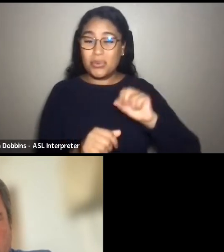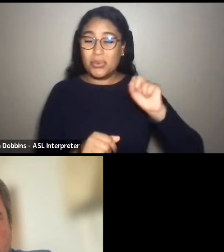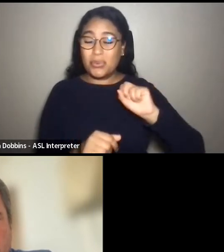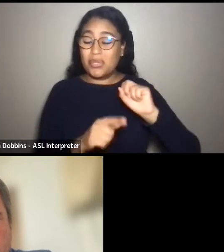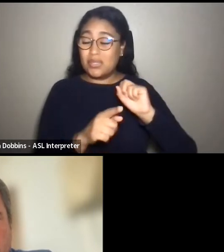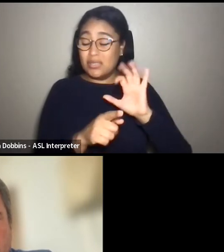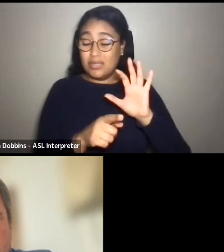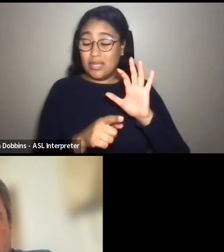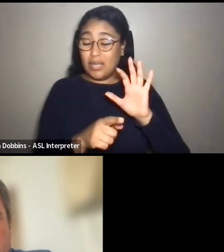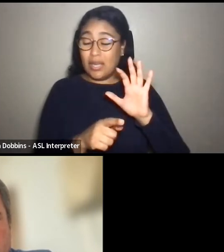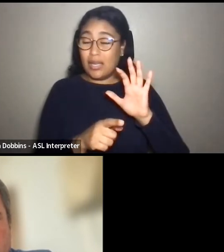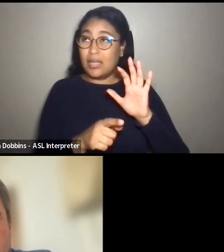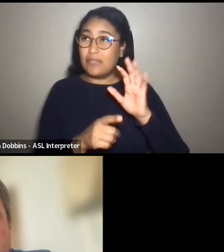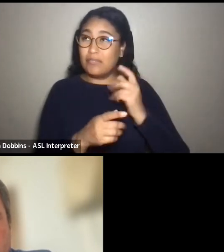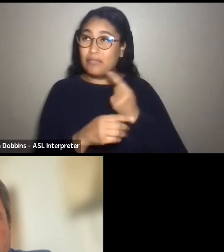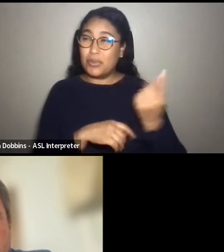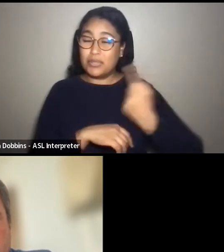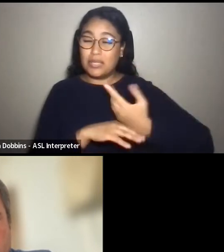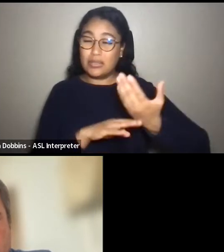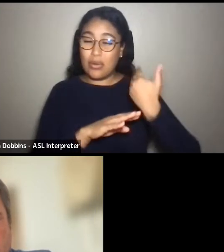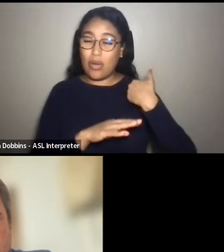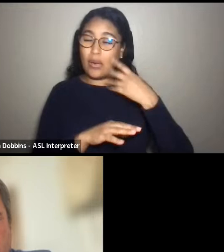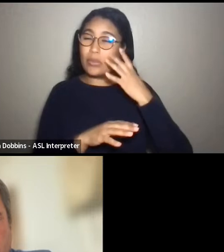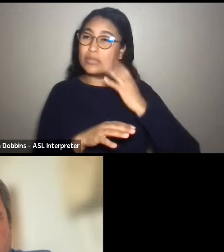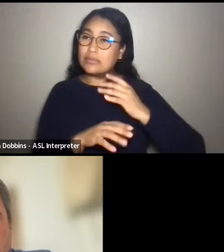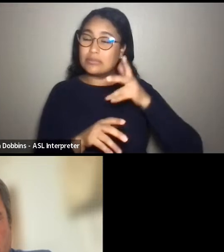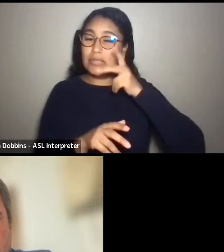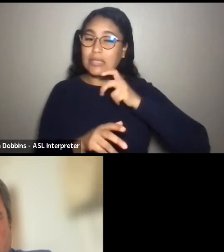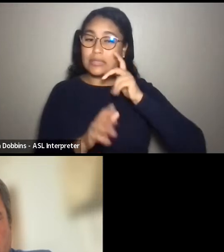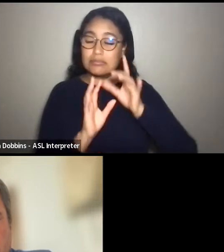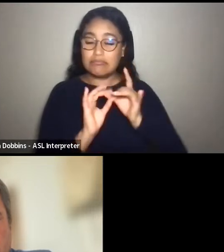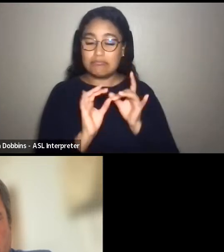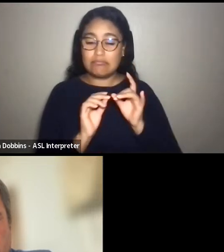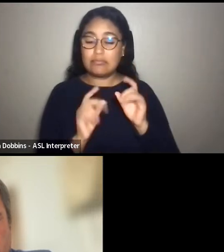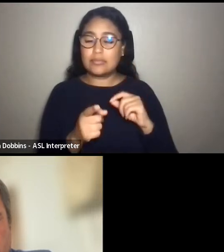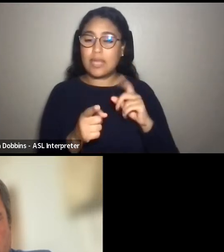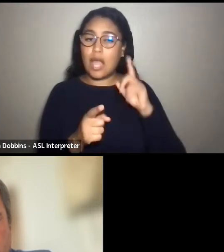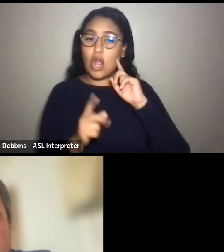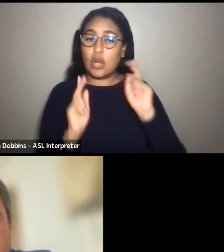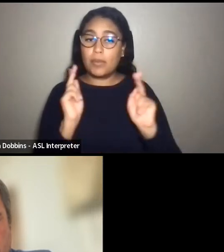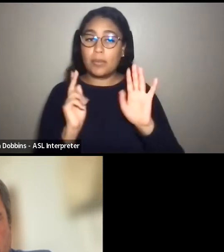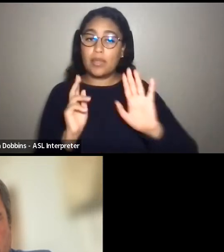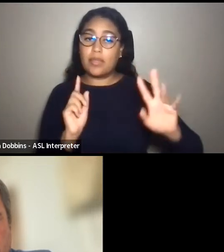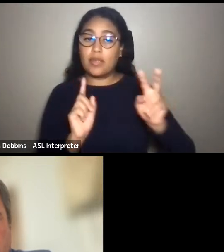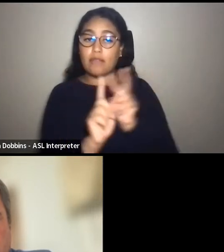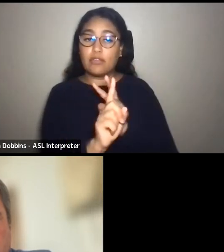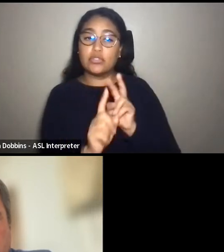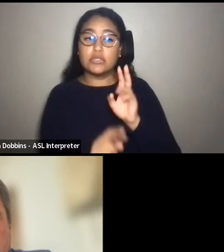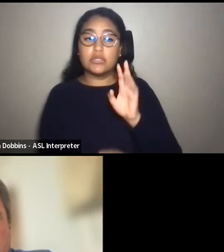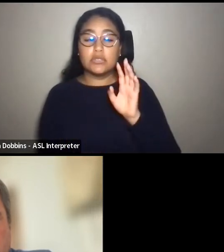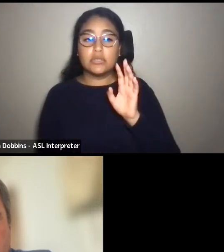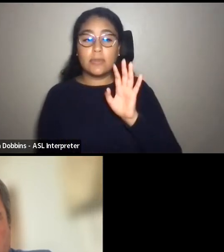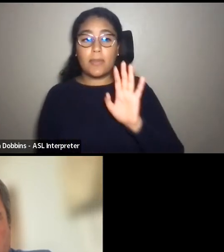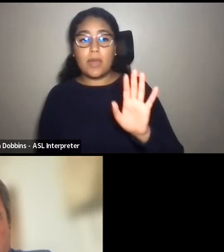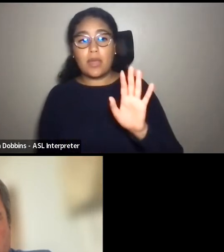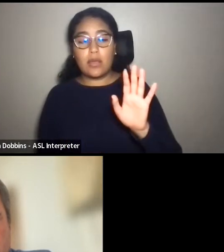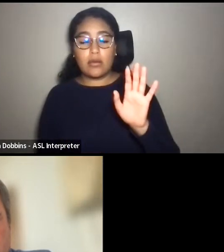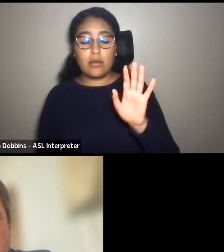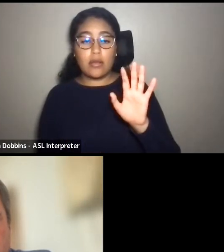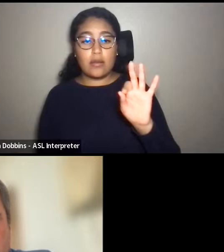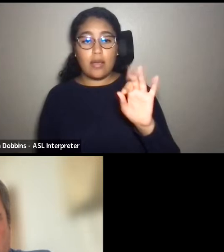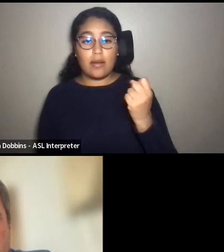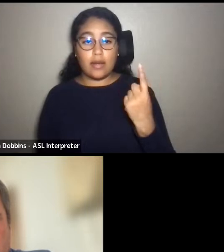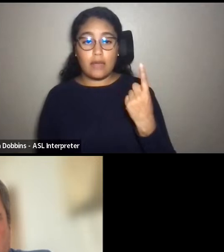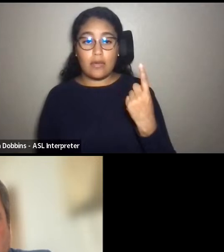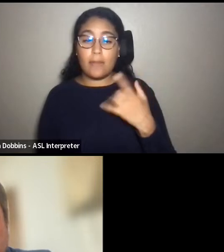thoughts and comments. I heard folks say this is their version of 9/11, but it actually is playing out